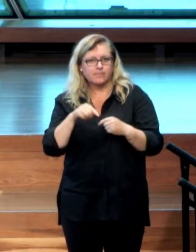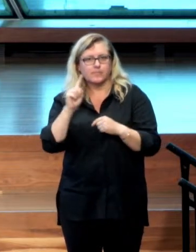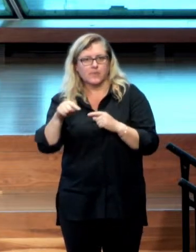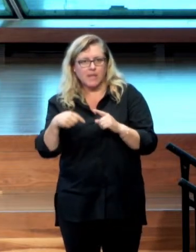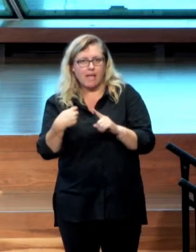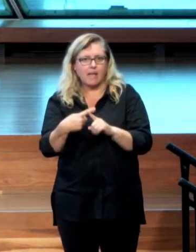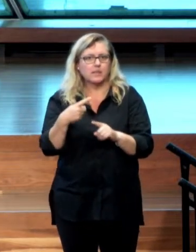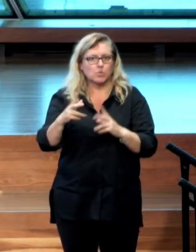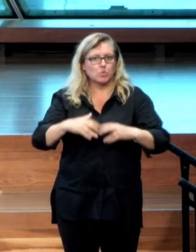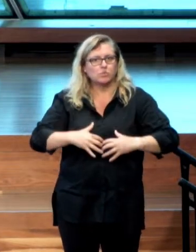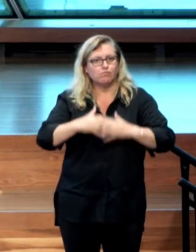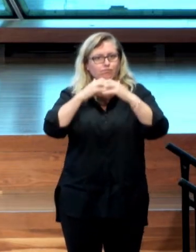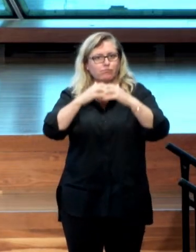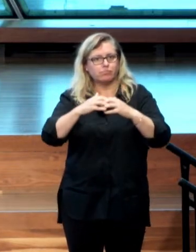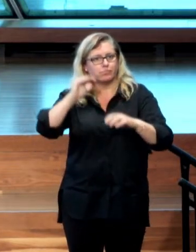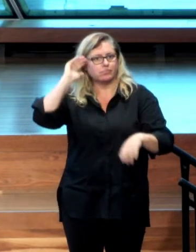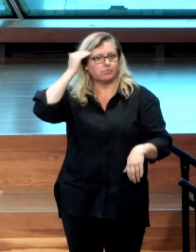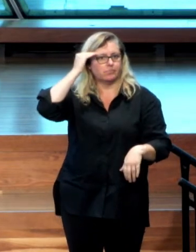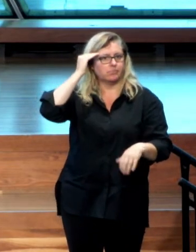resilient communities.